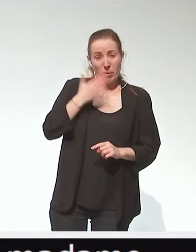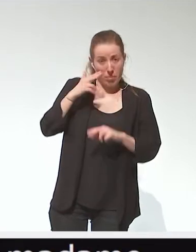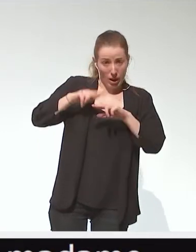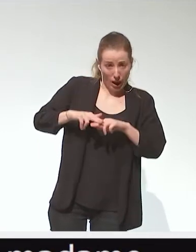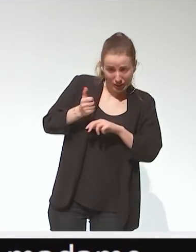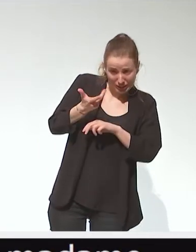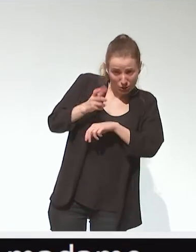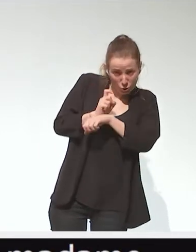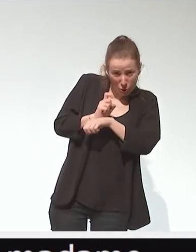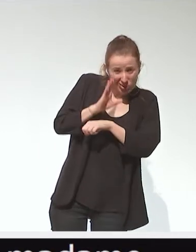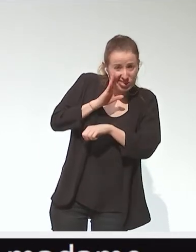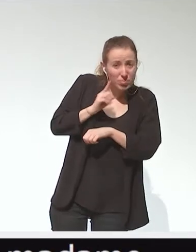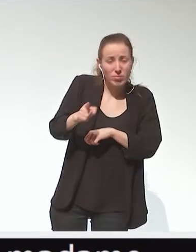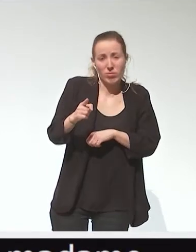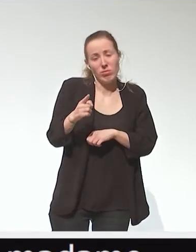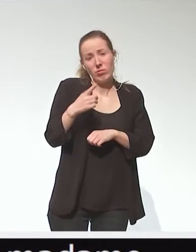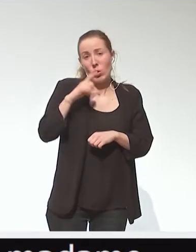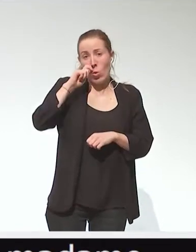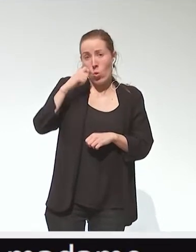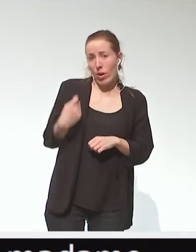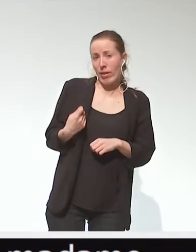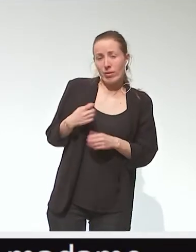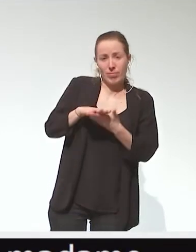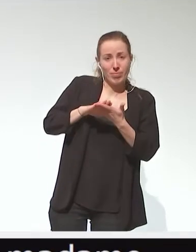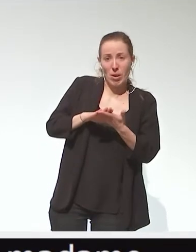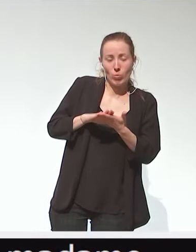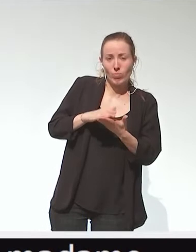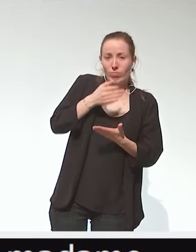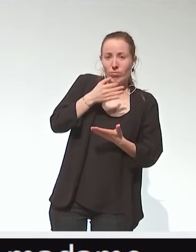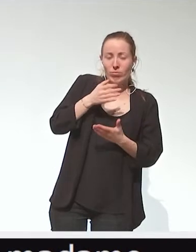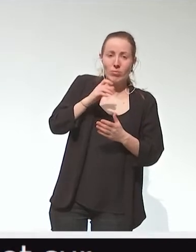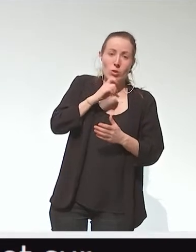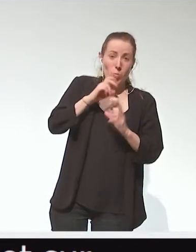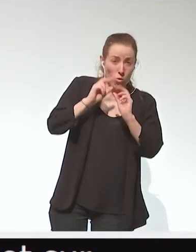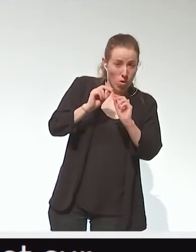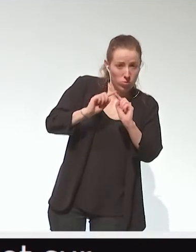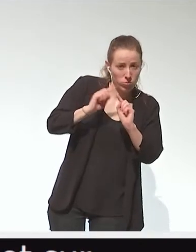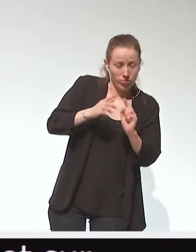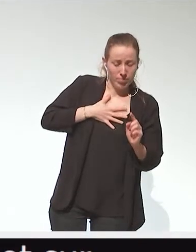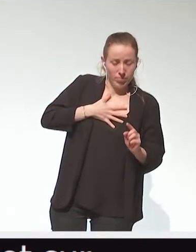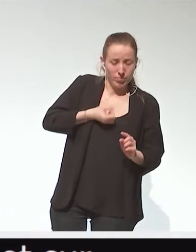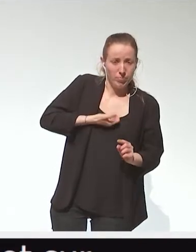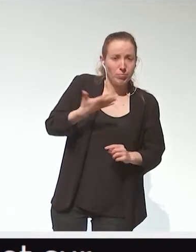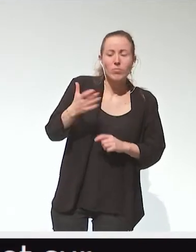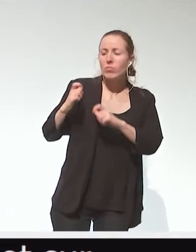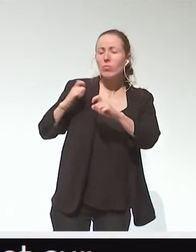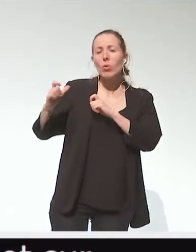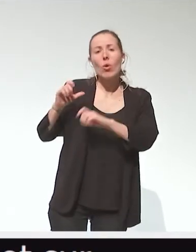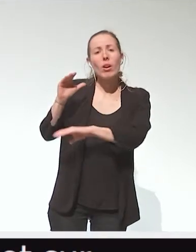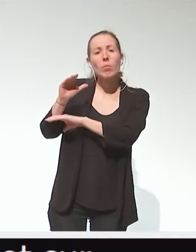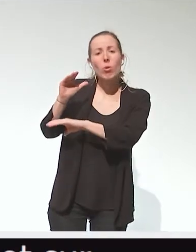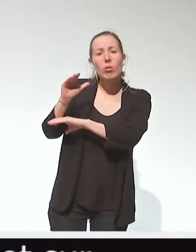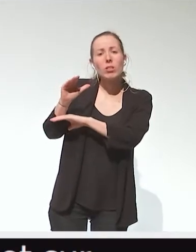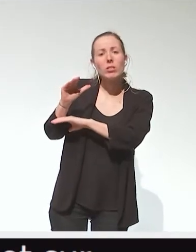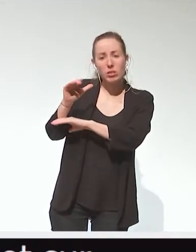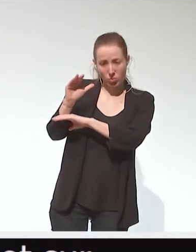spoke about people with disabilities. My colleague in Poland spoke in relation to 100,000 with